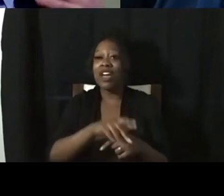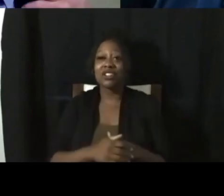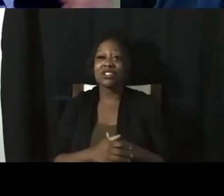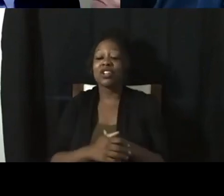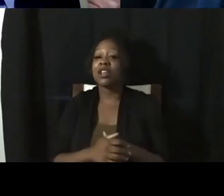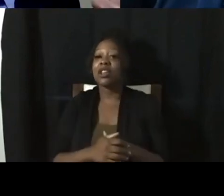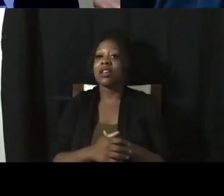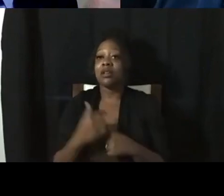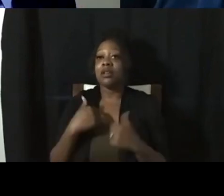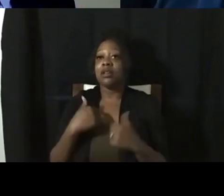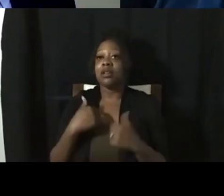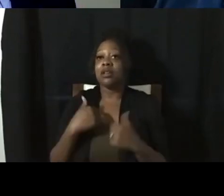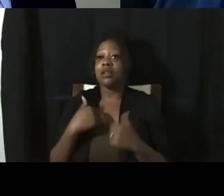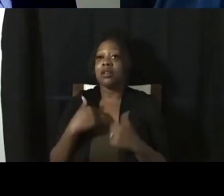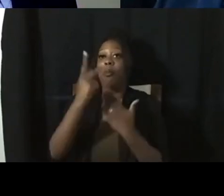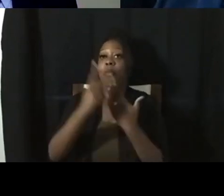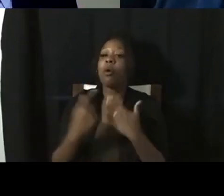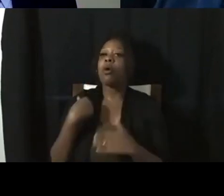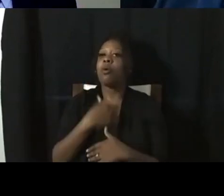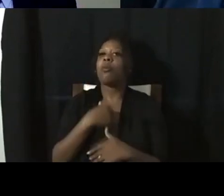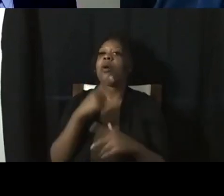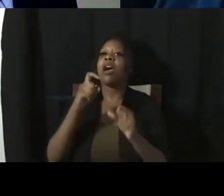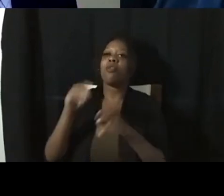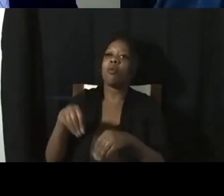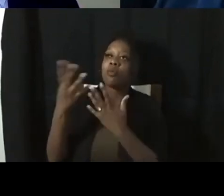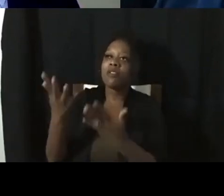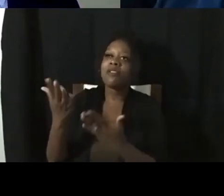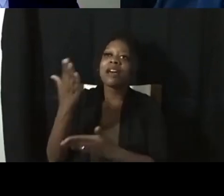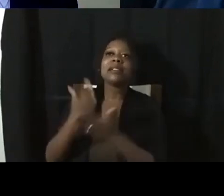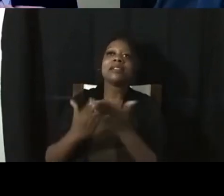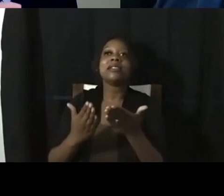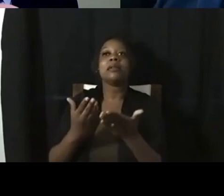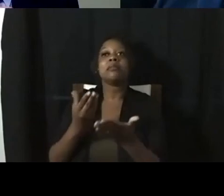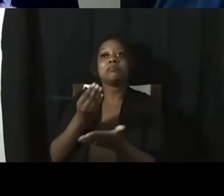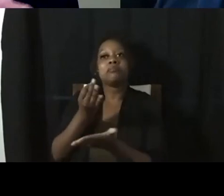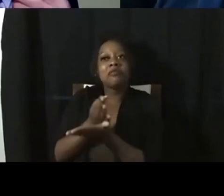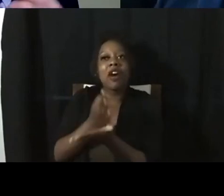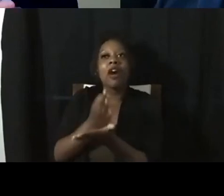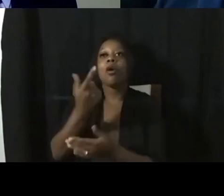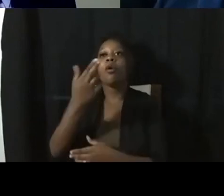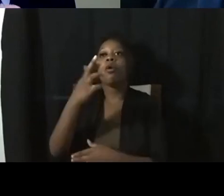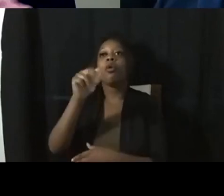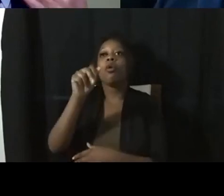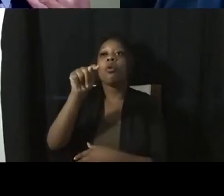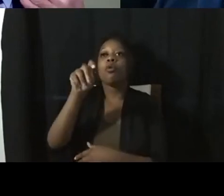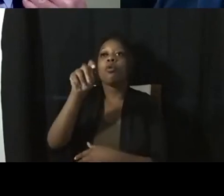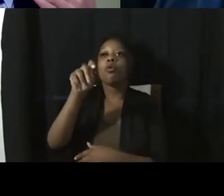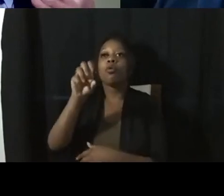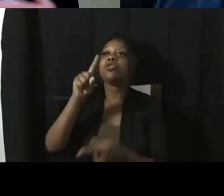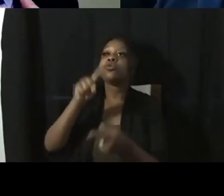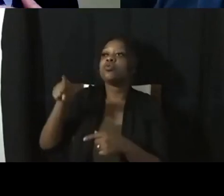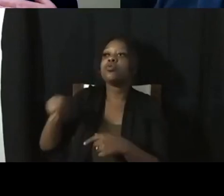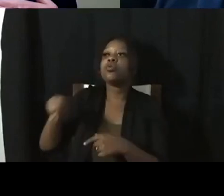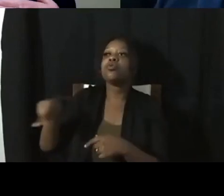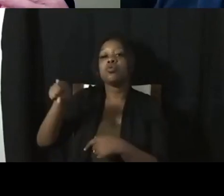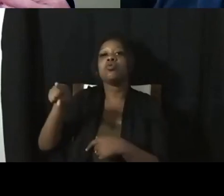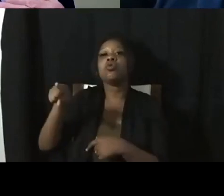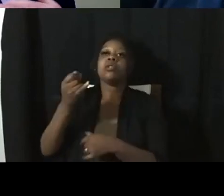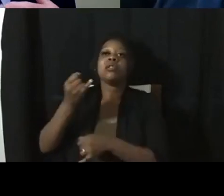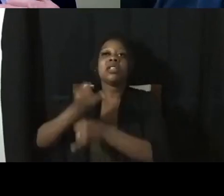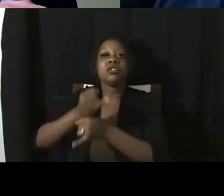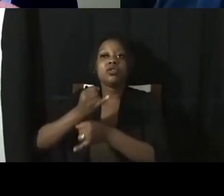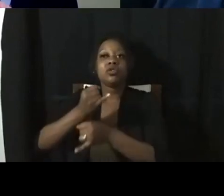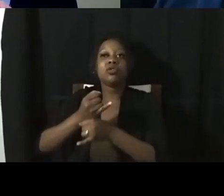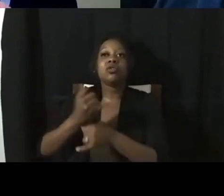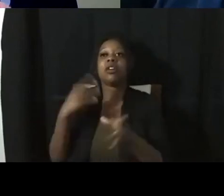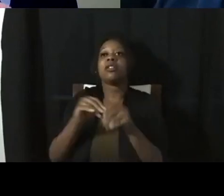is able to provide some grants to some of our minority institutions. So we currently have 7 historically Black